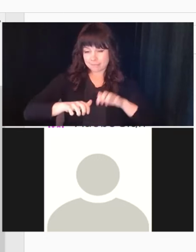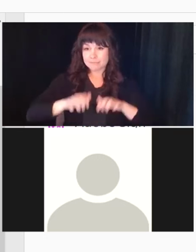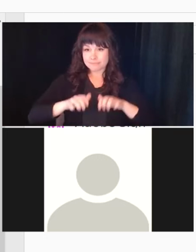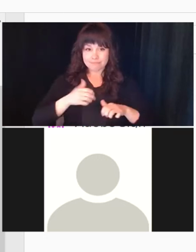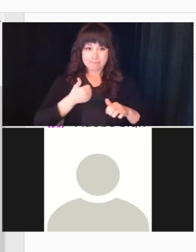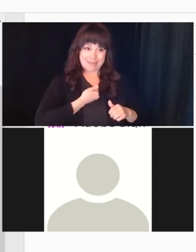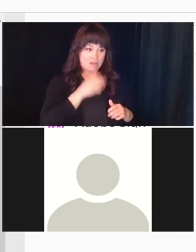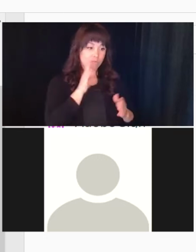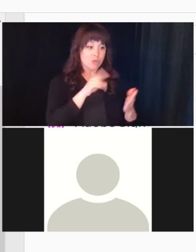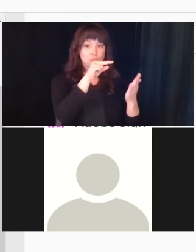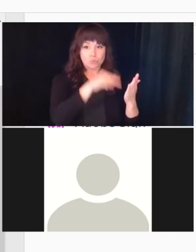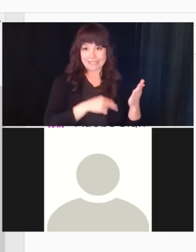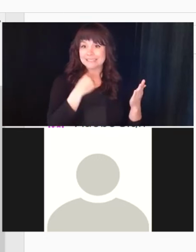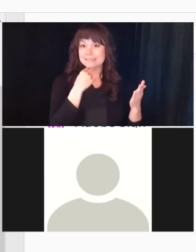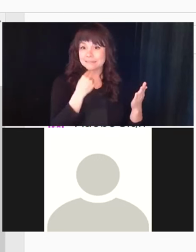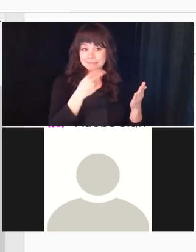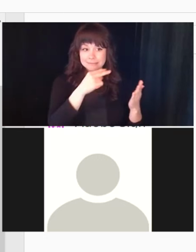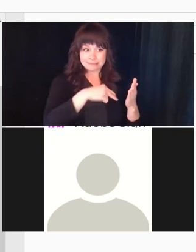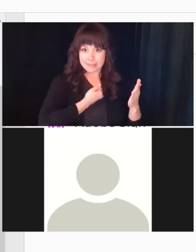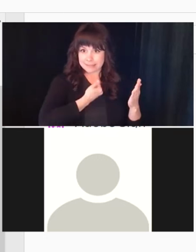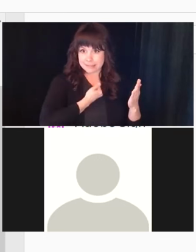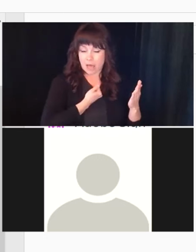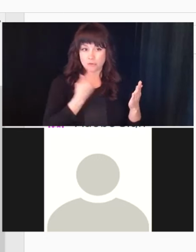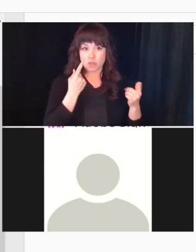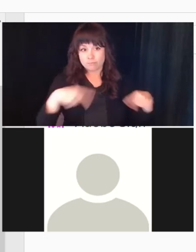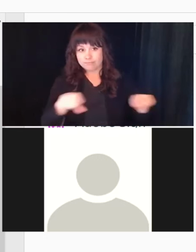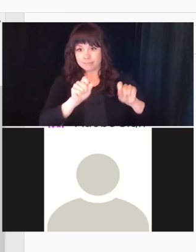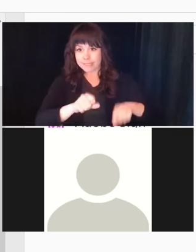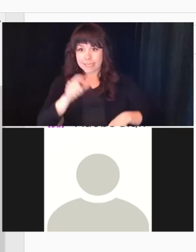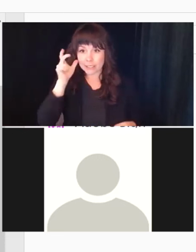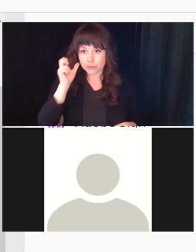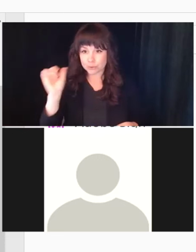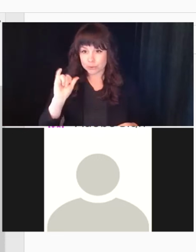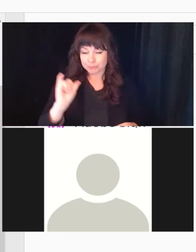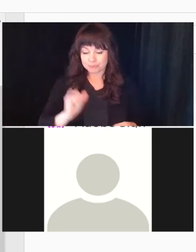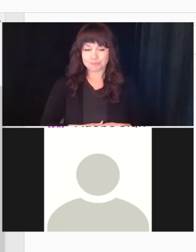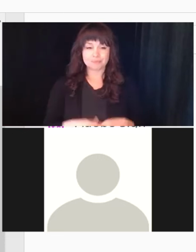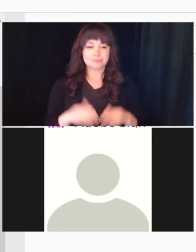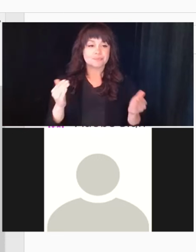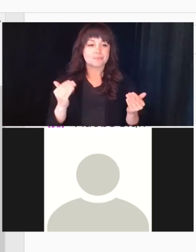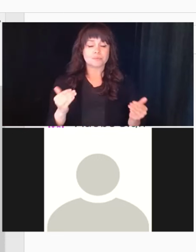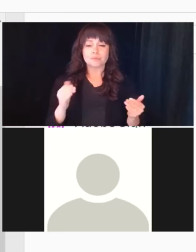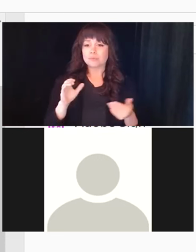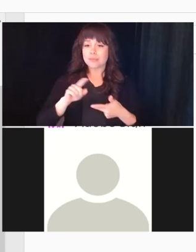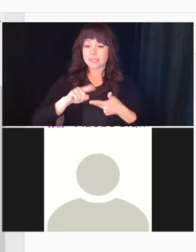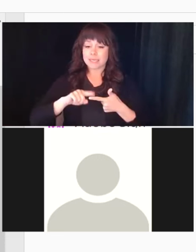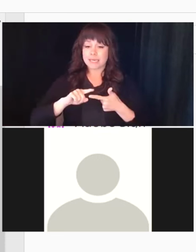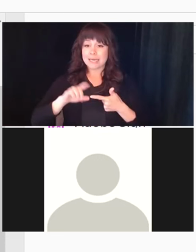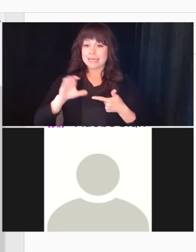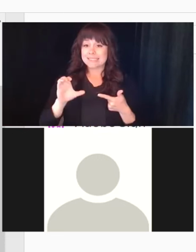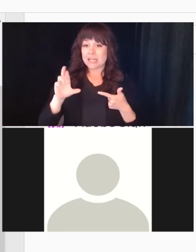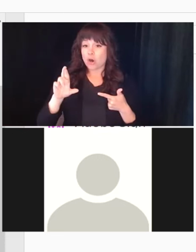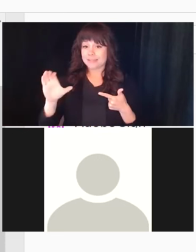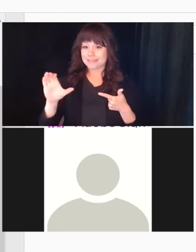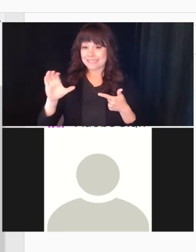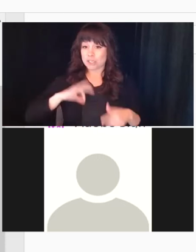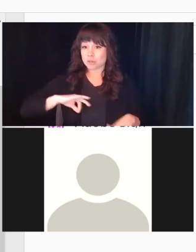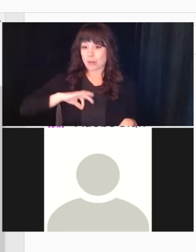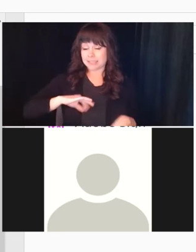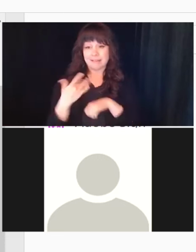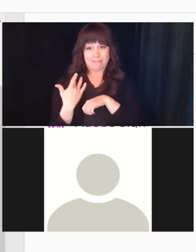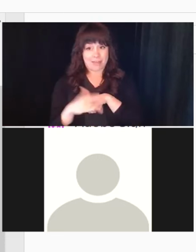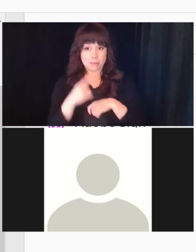benefit. Second announcement is that CRC credits are available for your participation today. If that's something